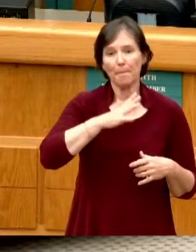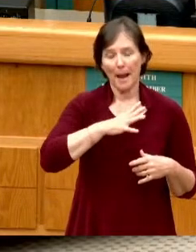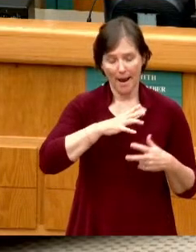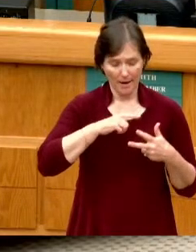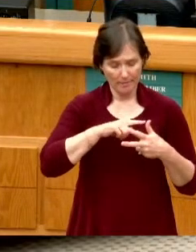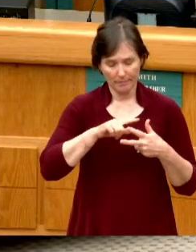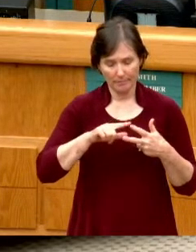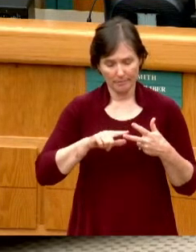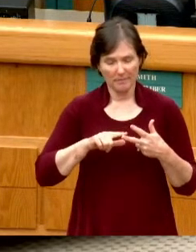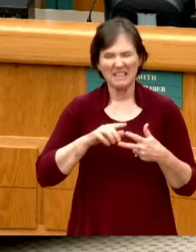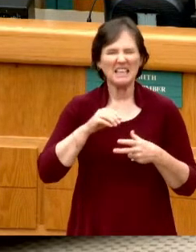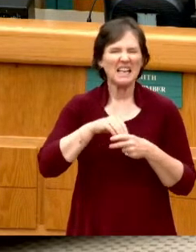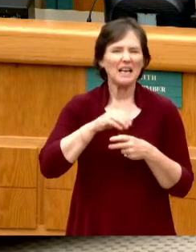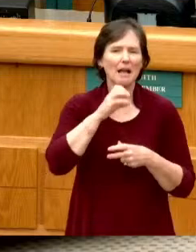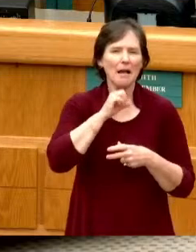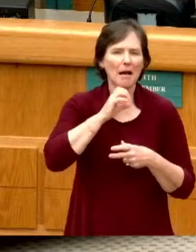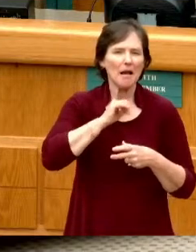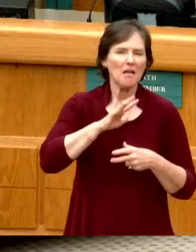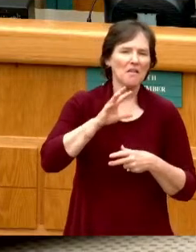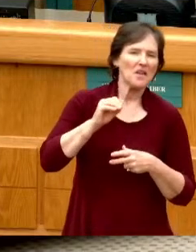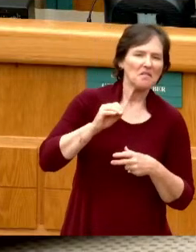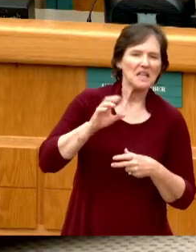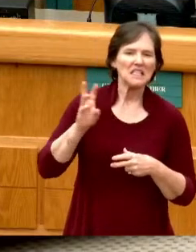in their 60s.